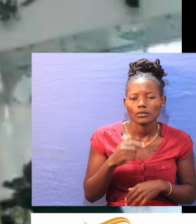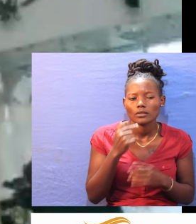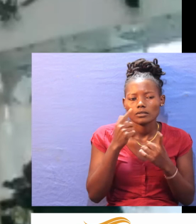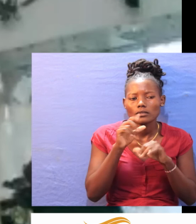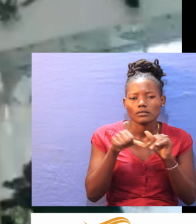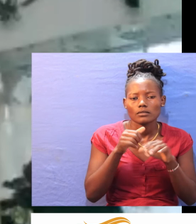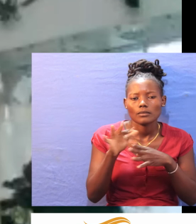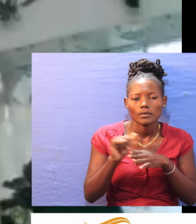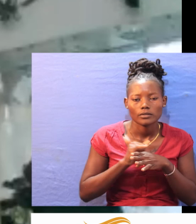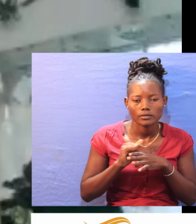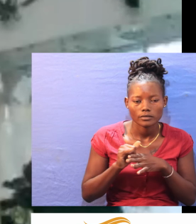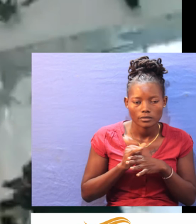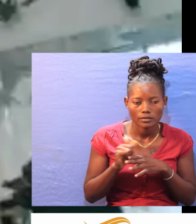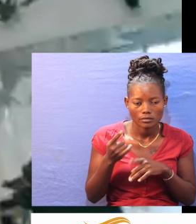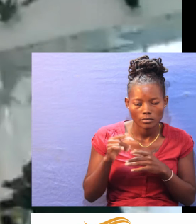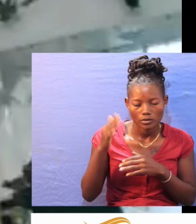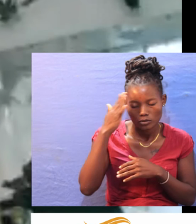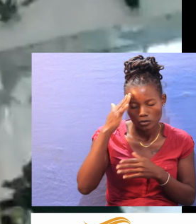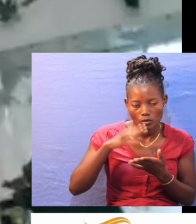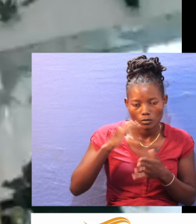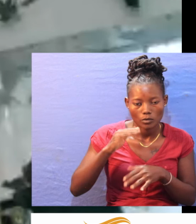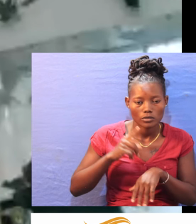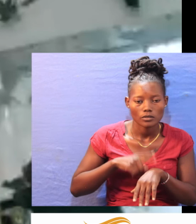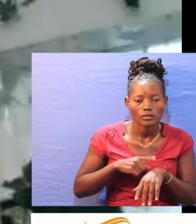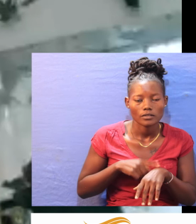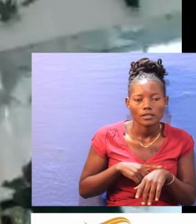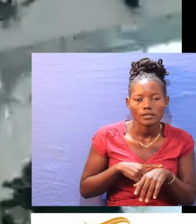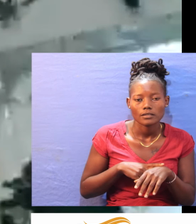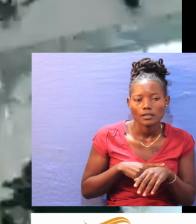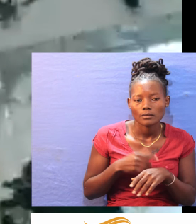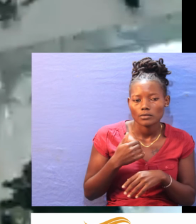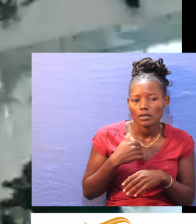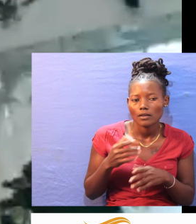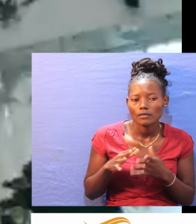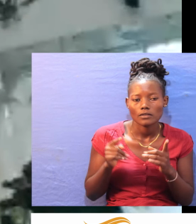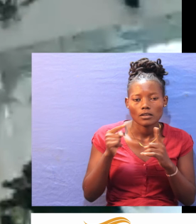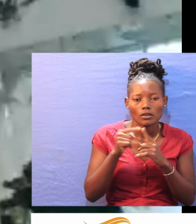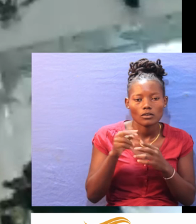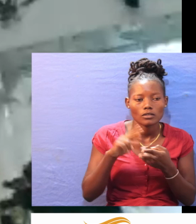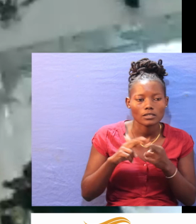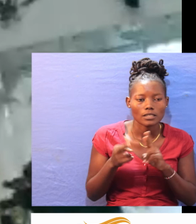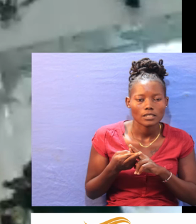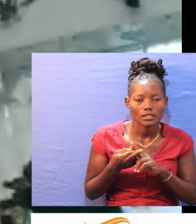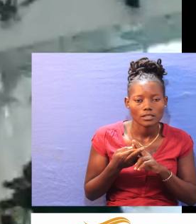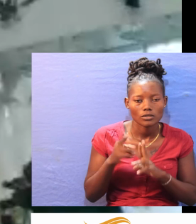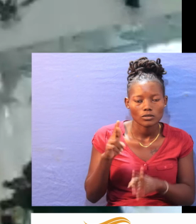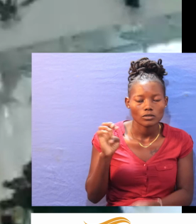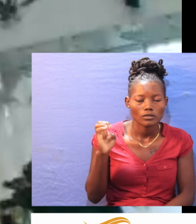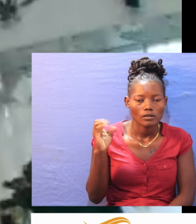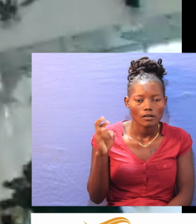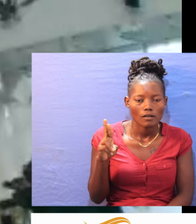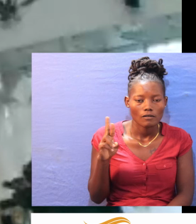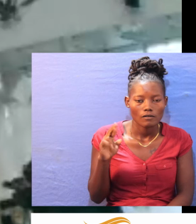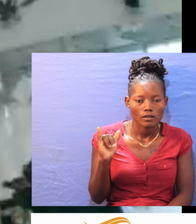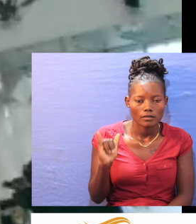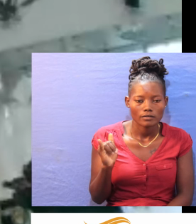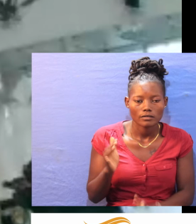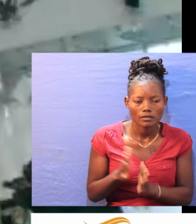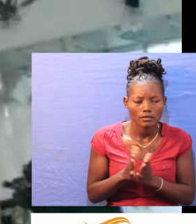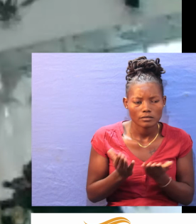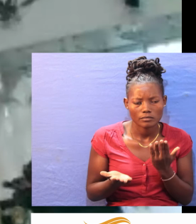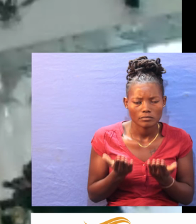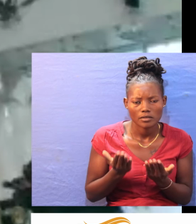but, oftentimes you have, the goals related to recovery and adaptation. It might